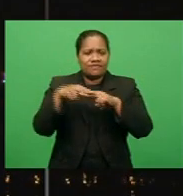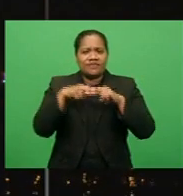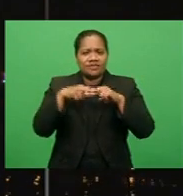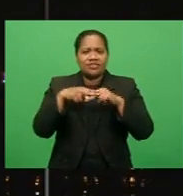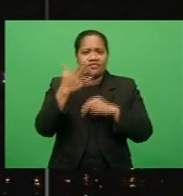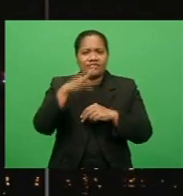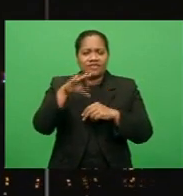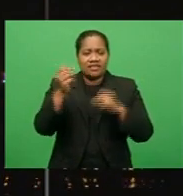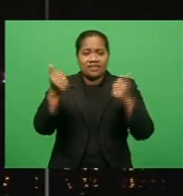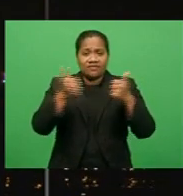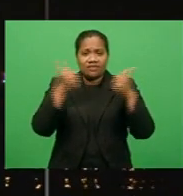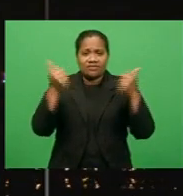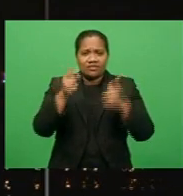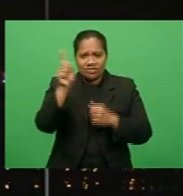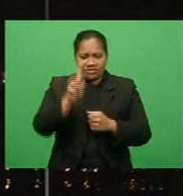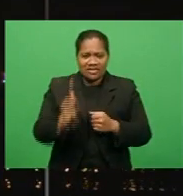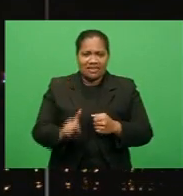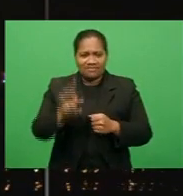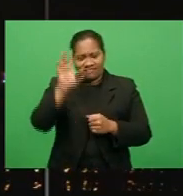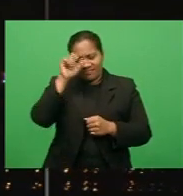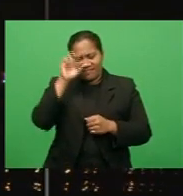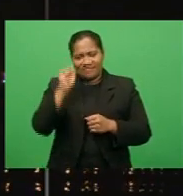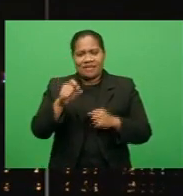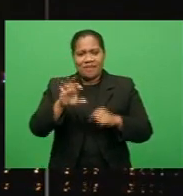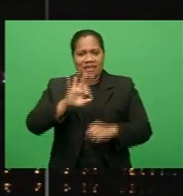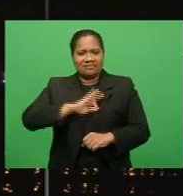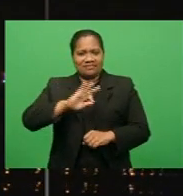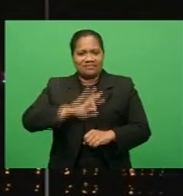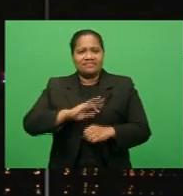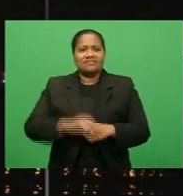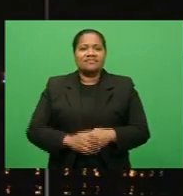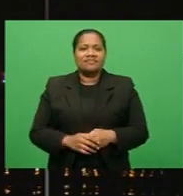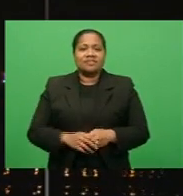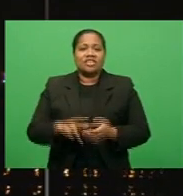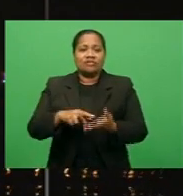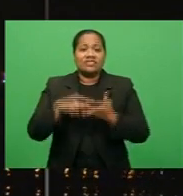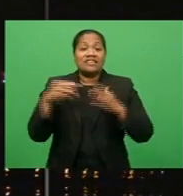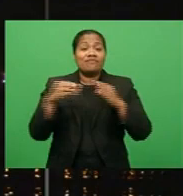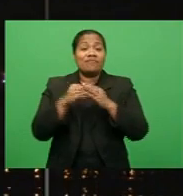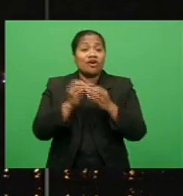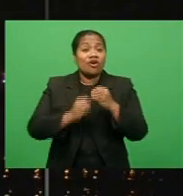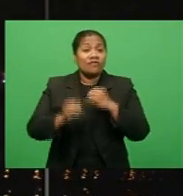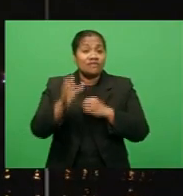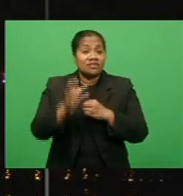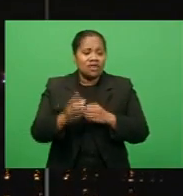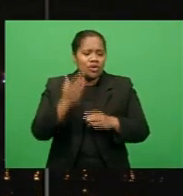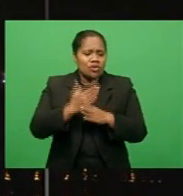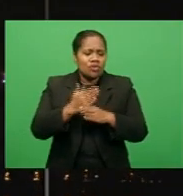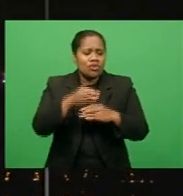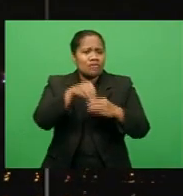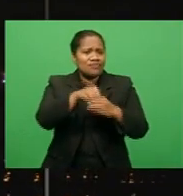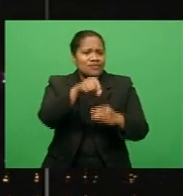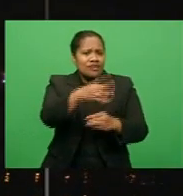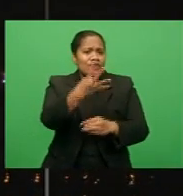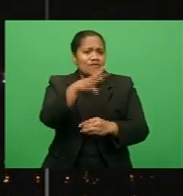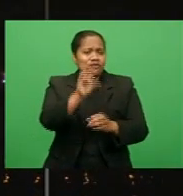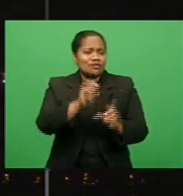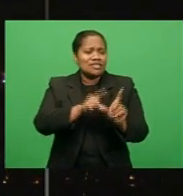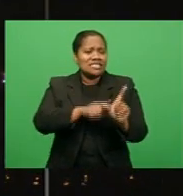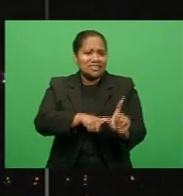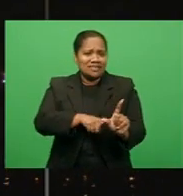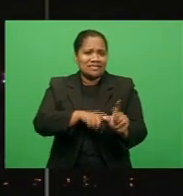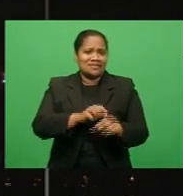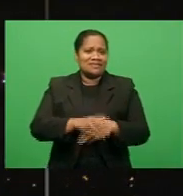today. Whiteside began as an economic research officer and worked at the Reserve Bank for 40 years. Sanyani Boyla has